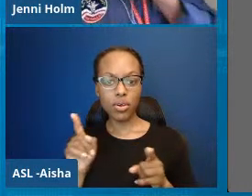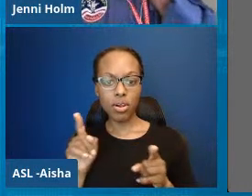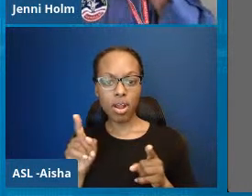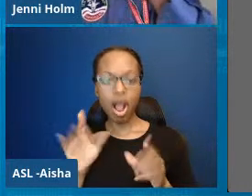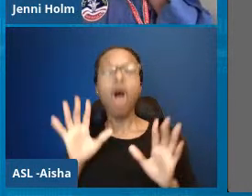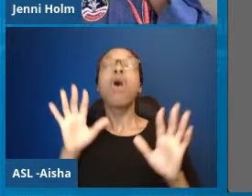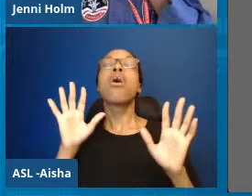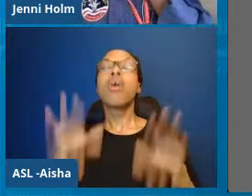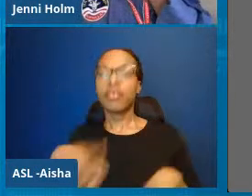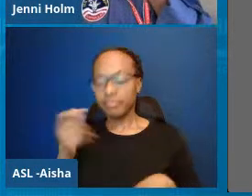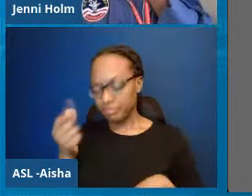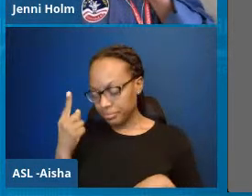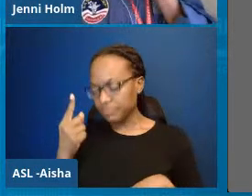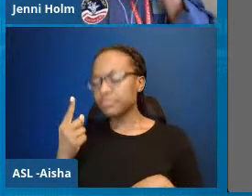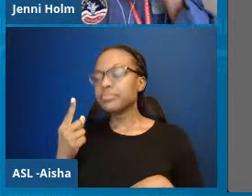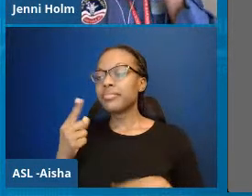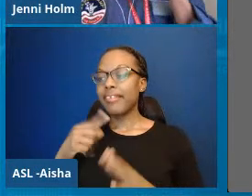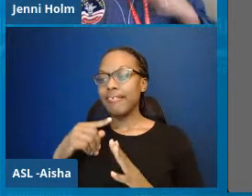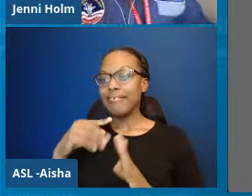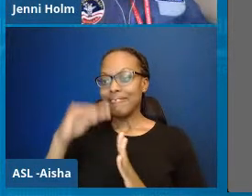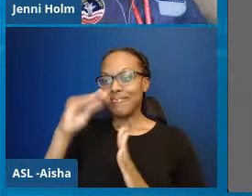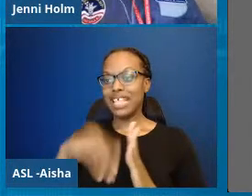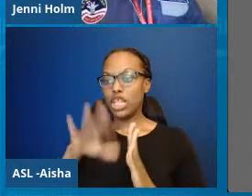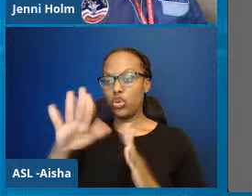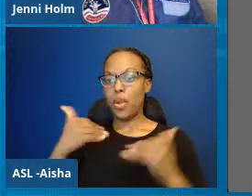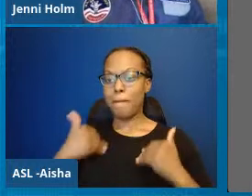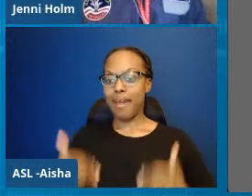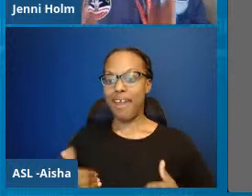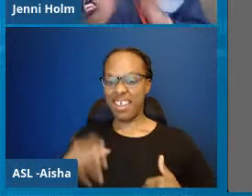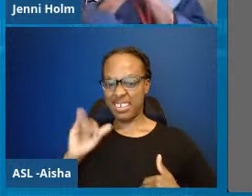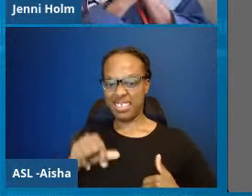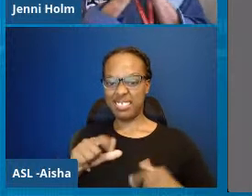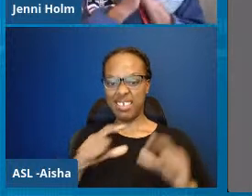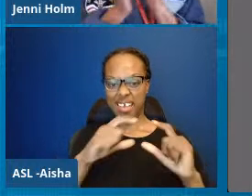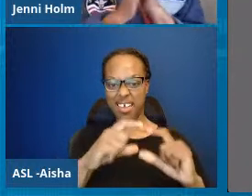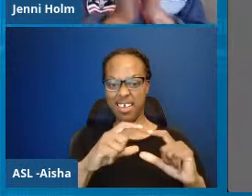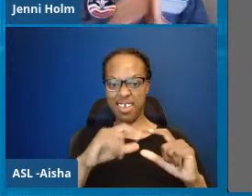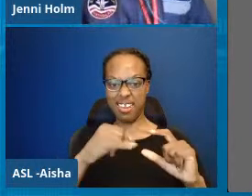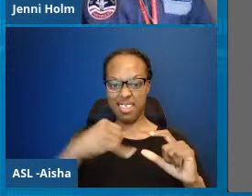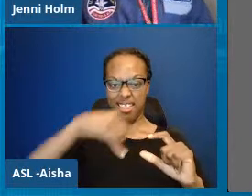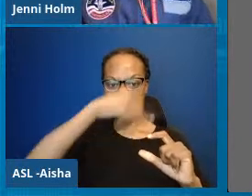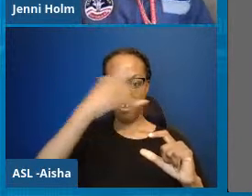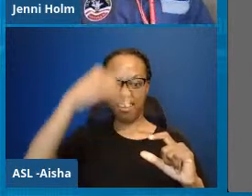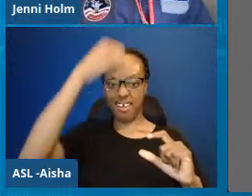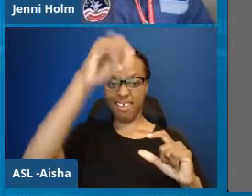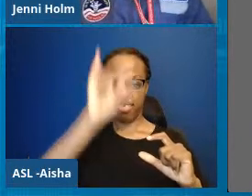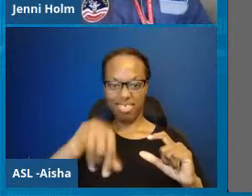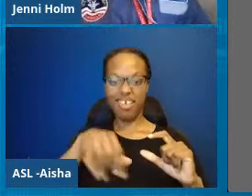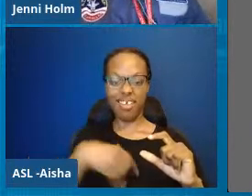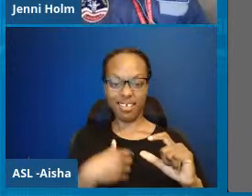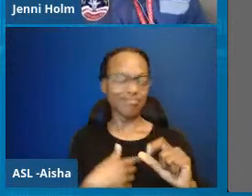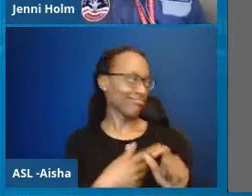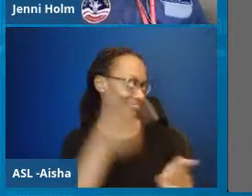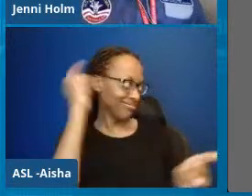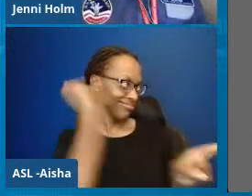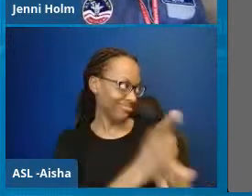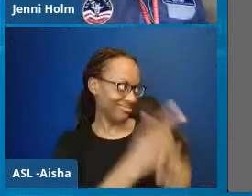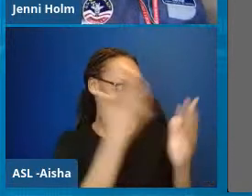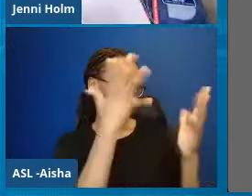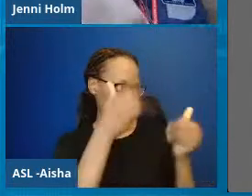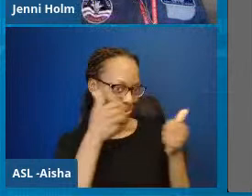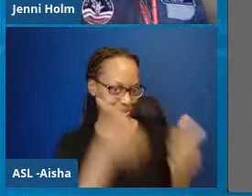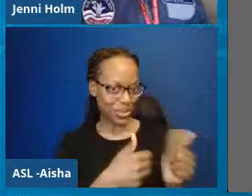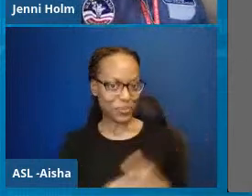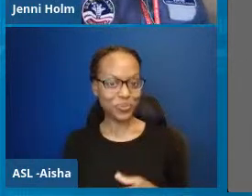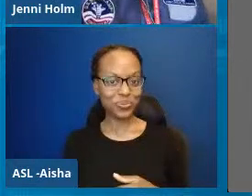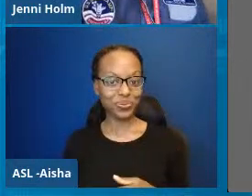Go fill in your body challenge. Woohoo! Well done, John. Sorry, I didn't follow those directions very well. My goodness. So